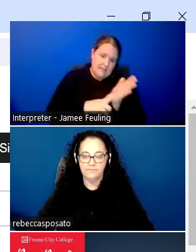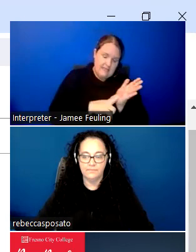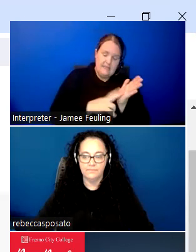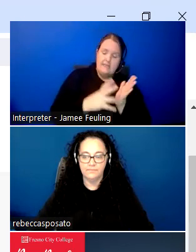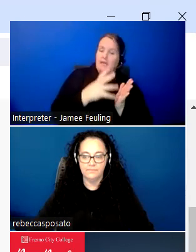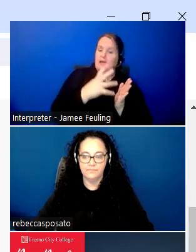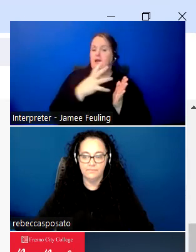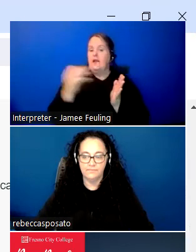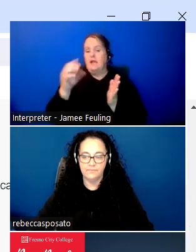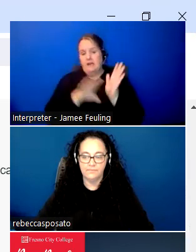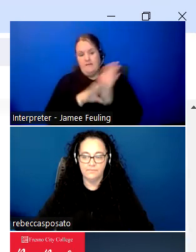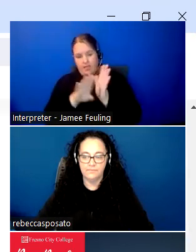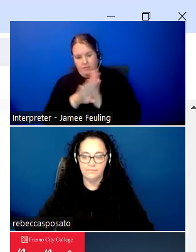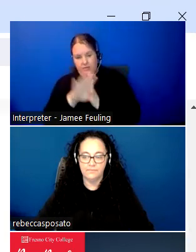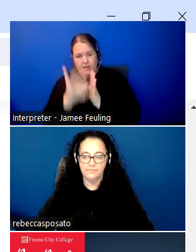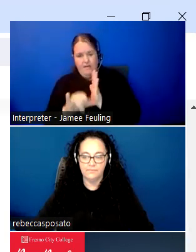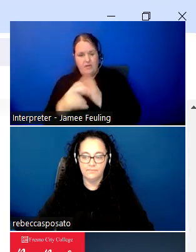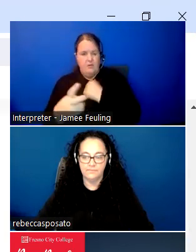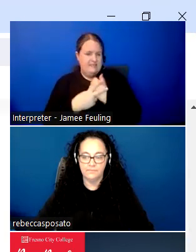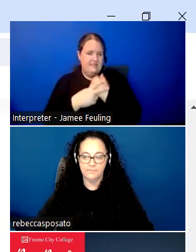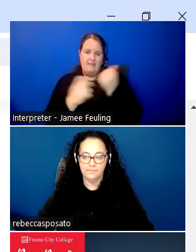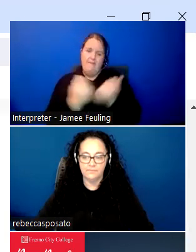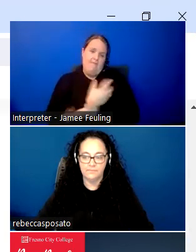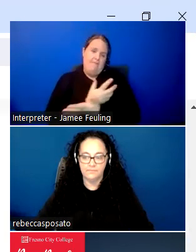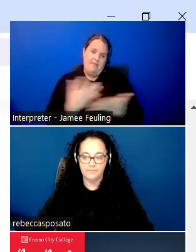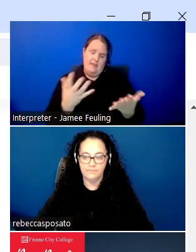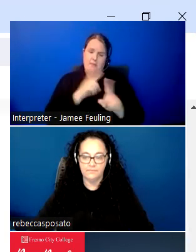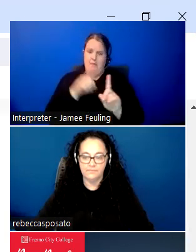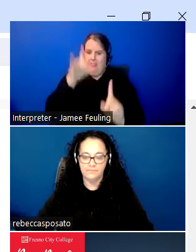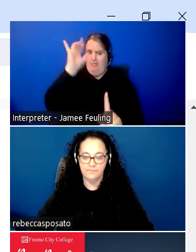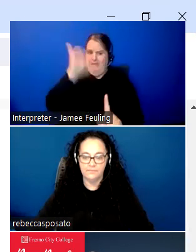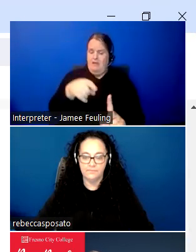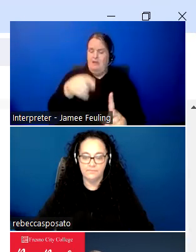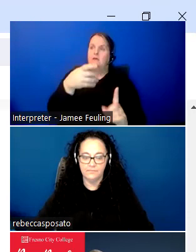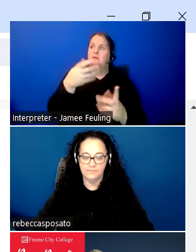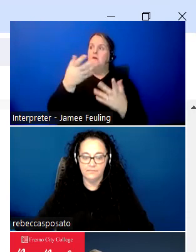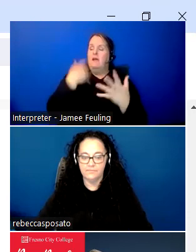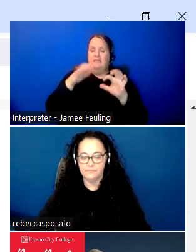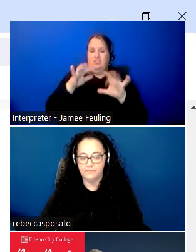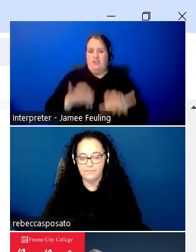and develop your own account. You can save all these things. But right here, I had just typed in